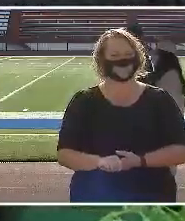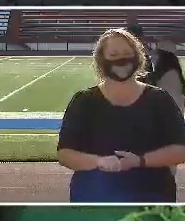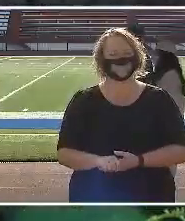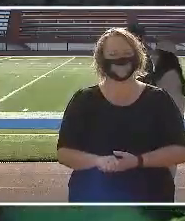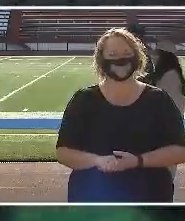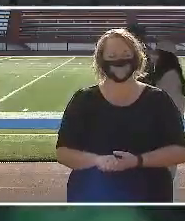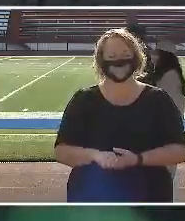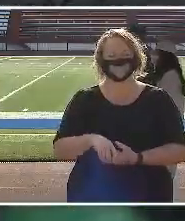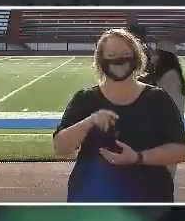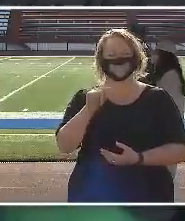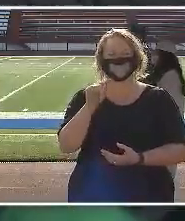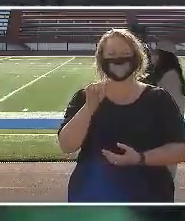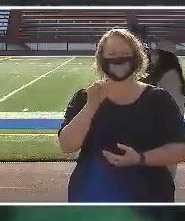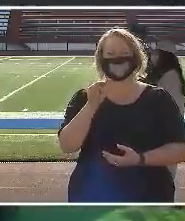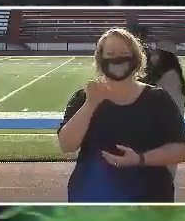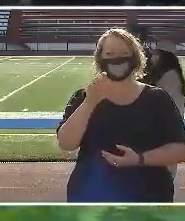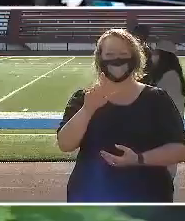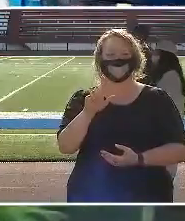Tamilo Talo.